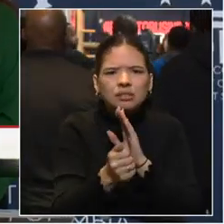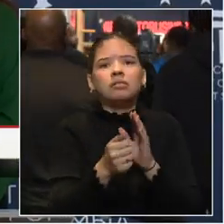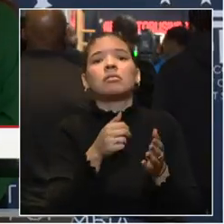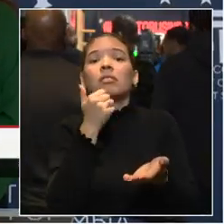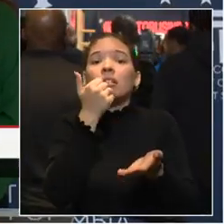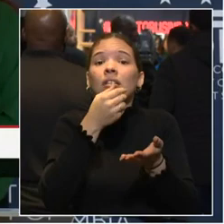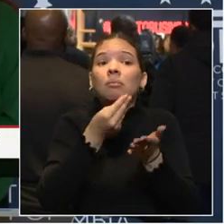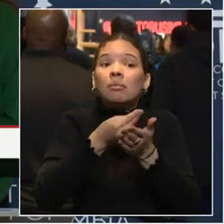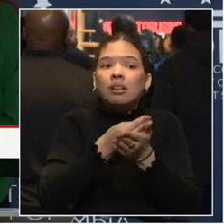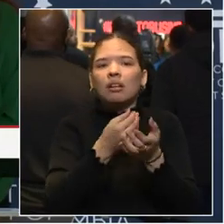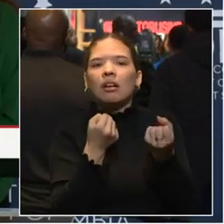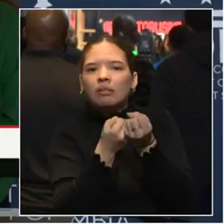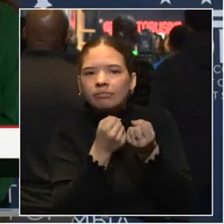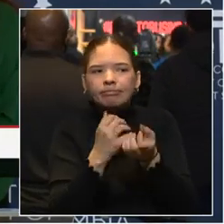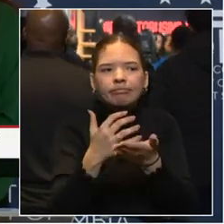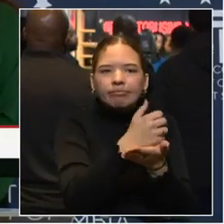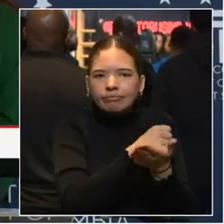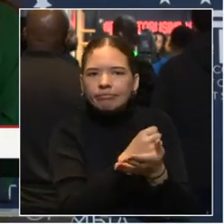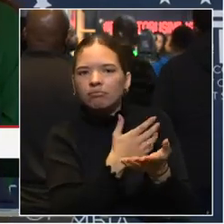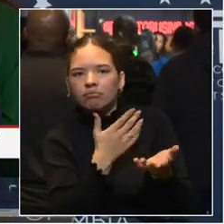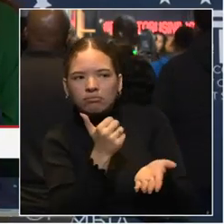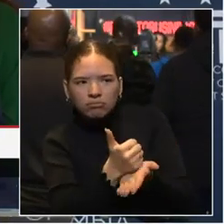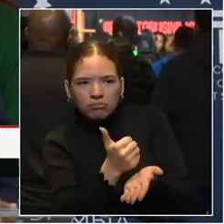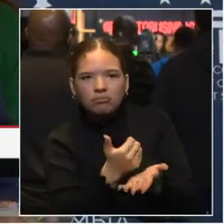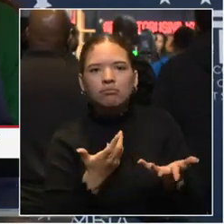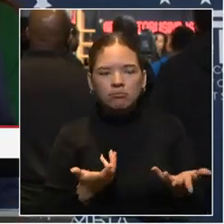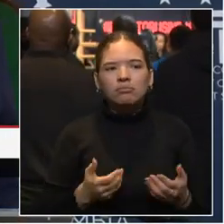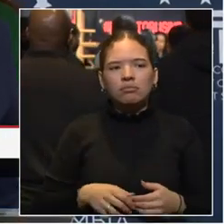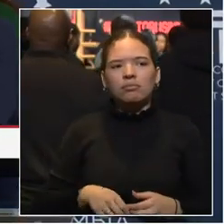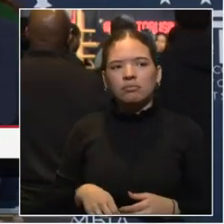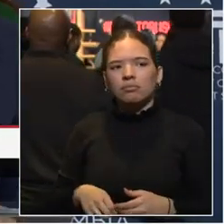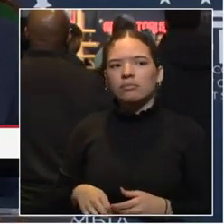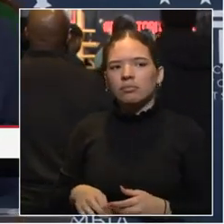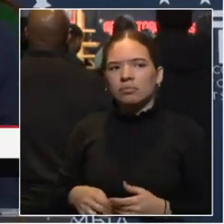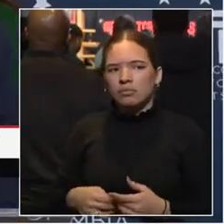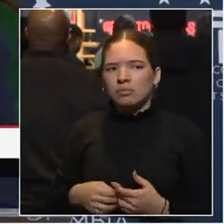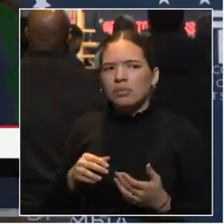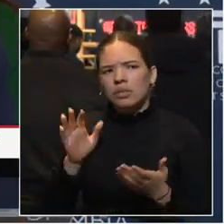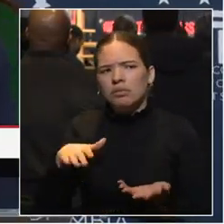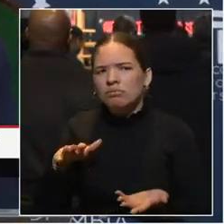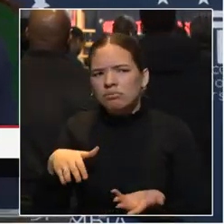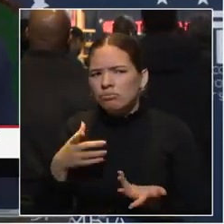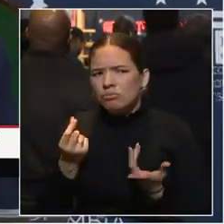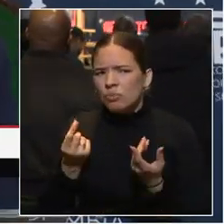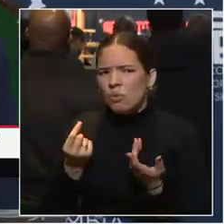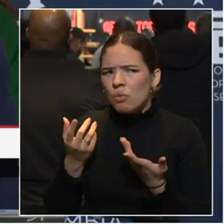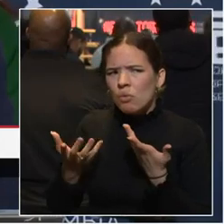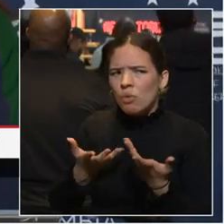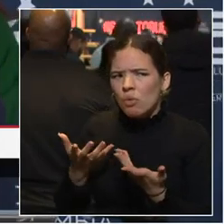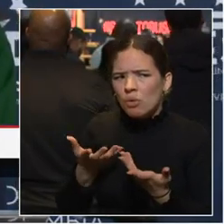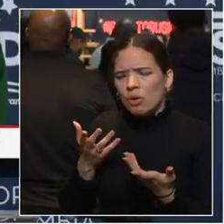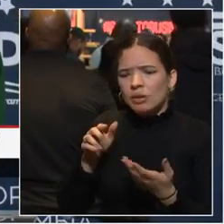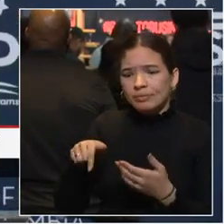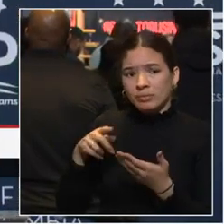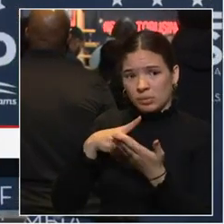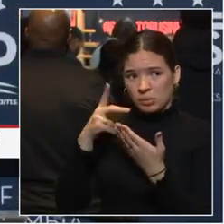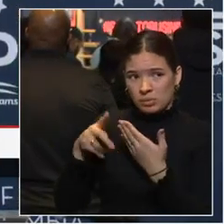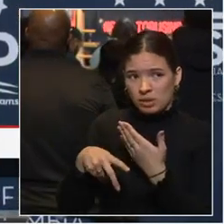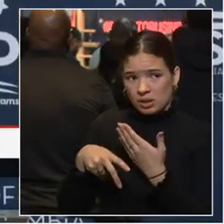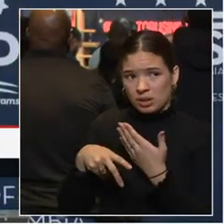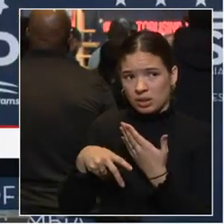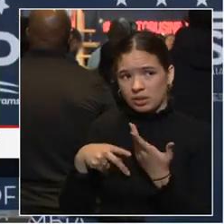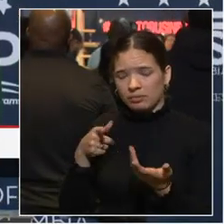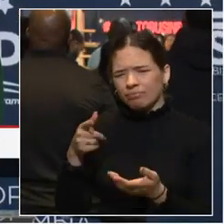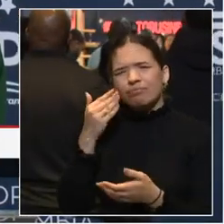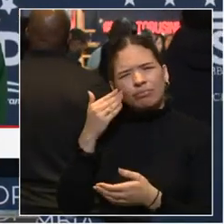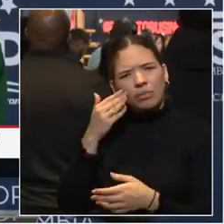One more time of programs like this one, the cadet program, when it comes to fighting violence, giving children something to do, teenagers something